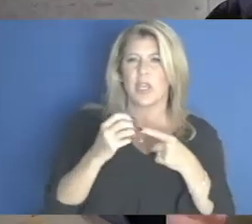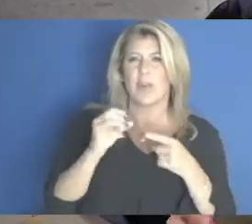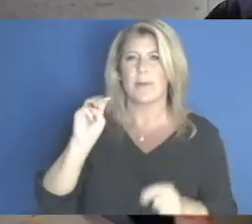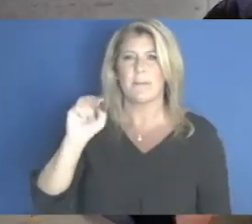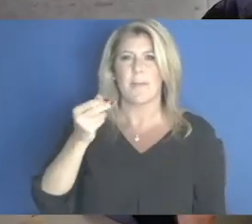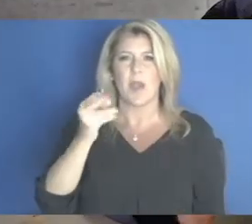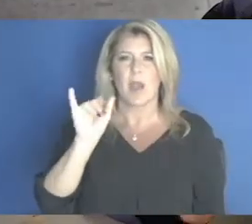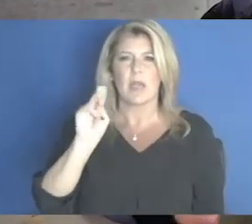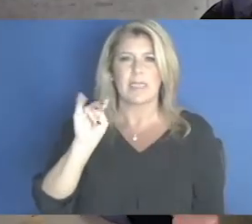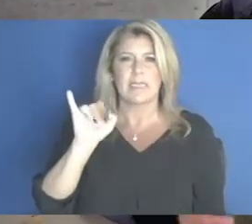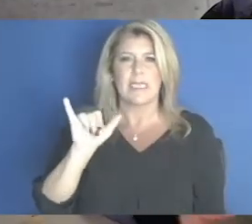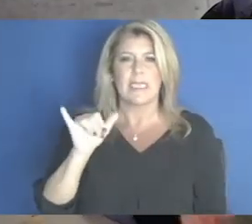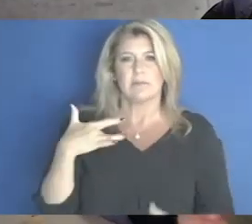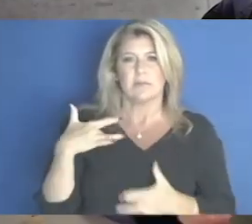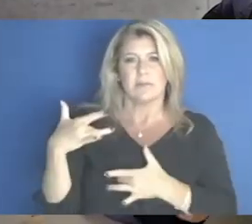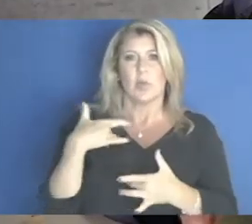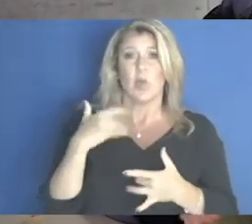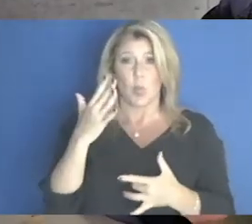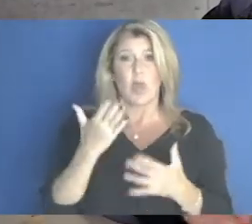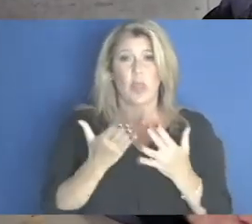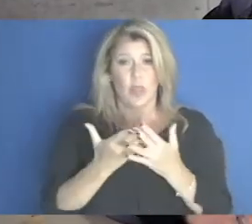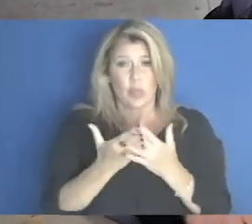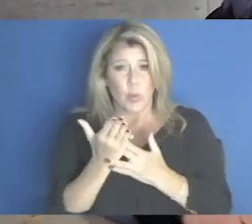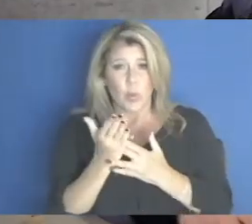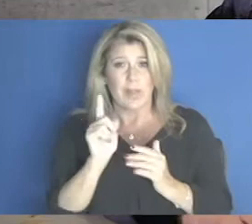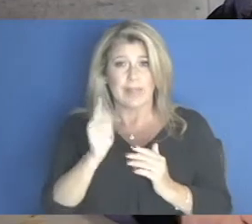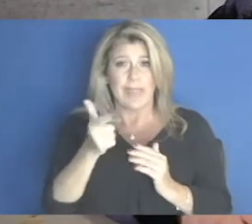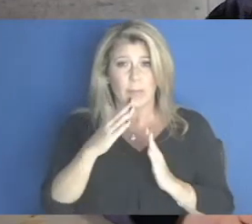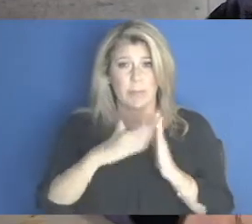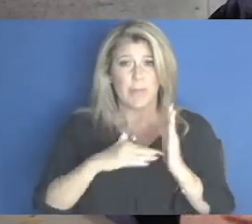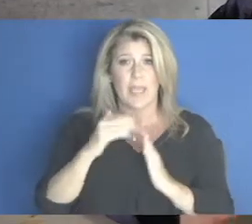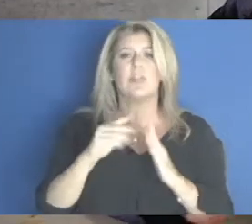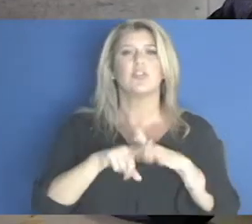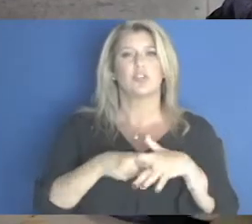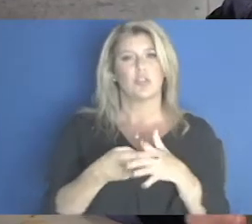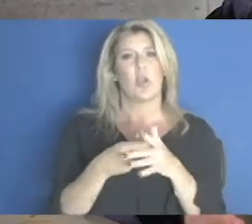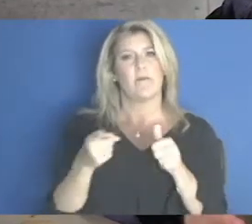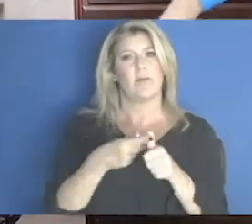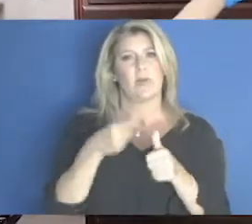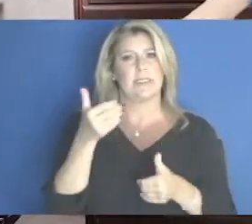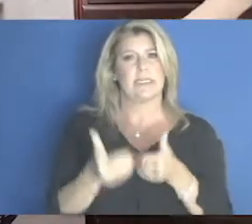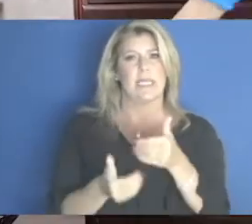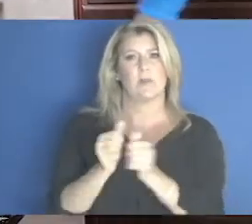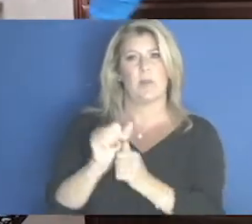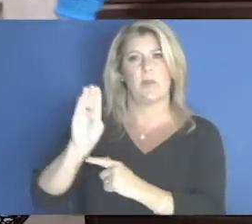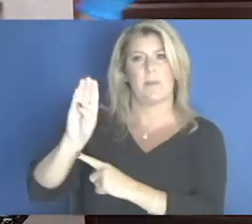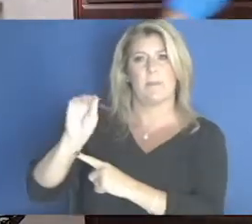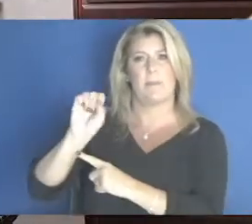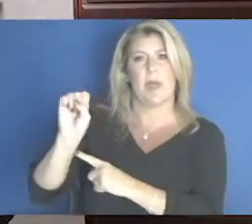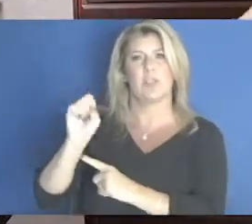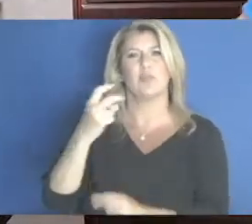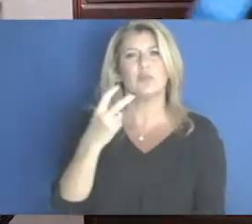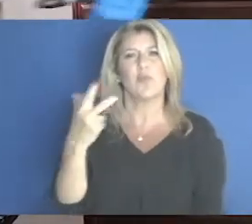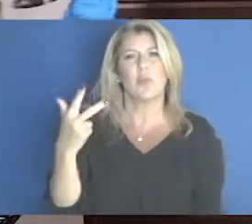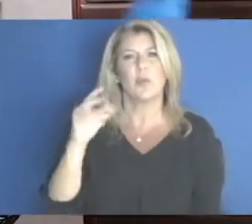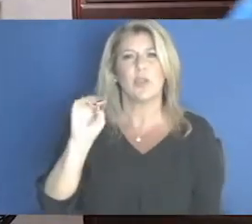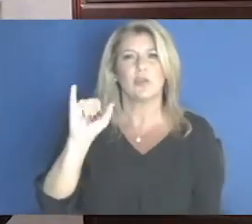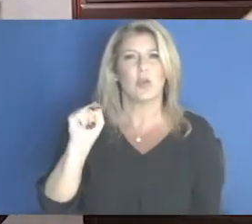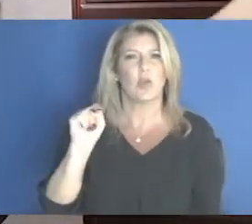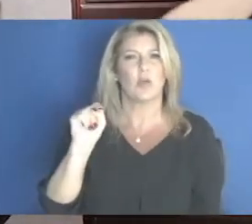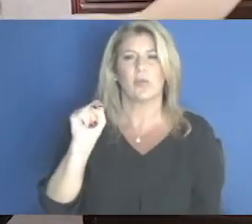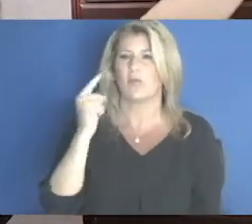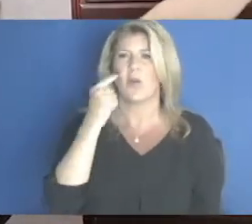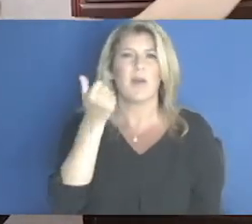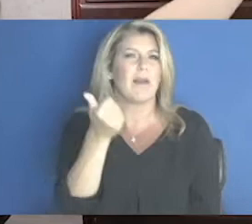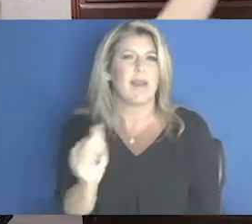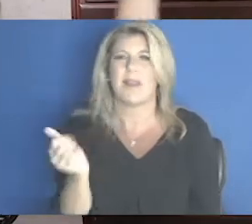or anything that you are afraid that is going to bleed through later, just start with Boss. 2 to 3 coats will do the job for